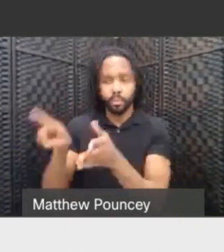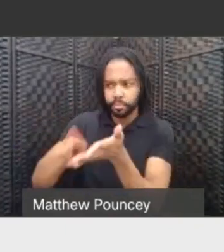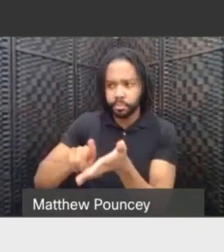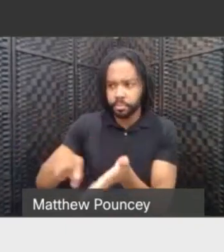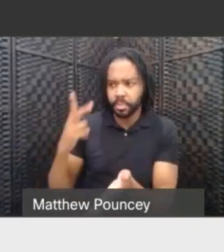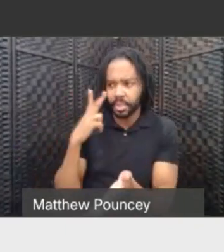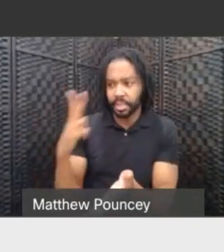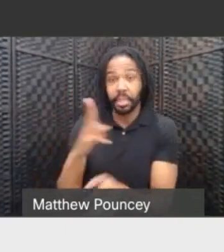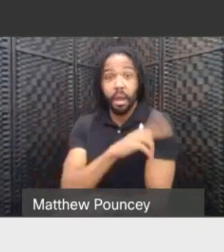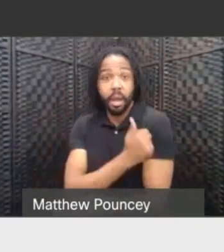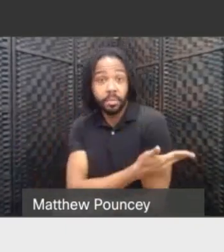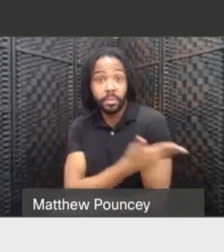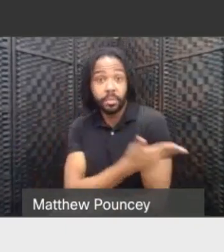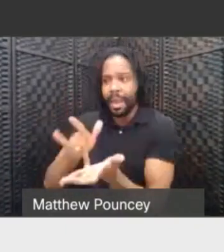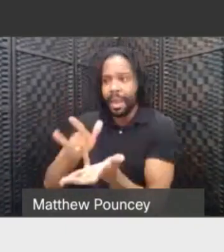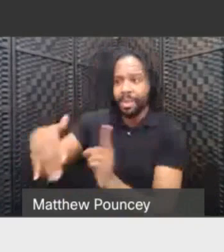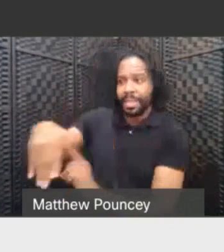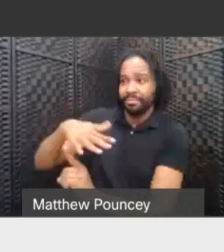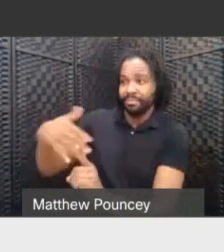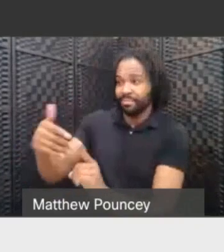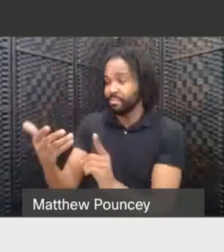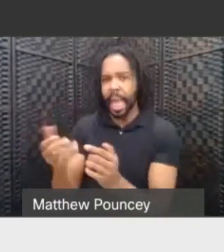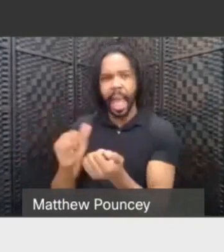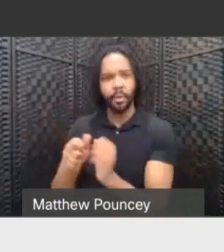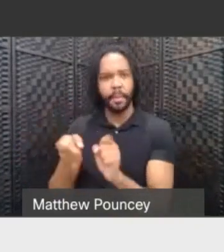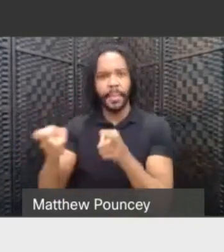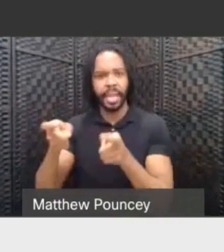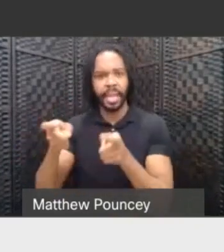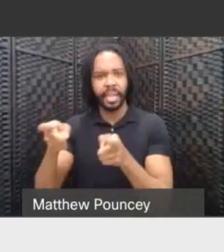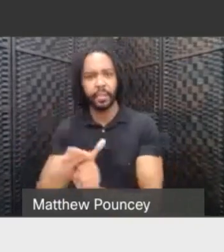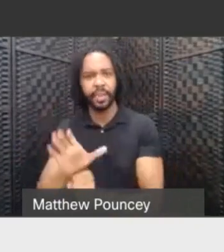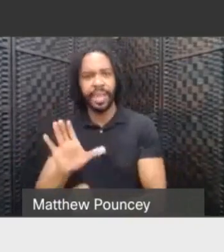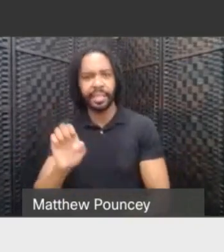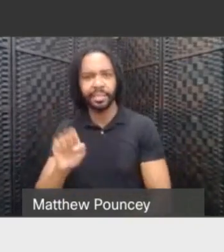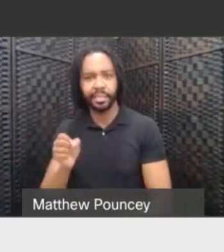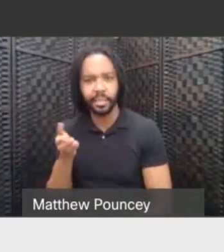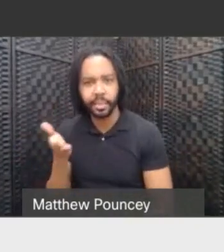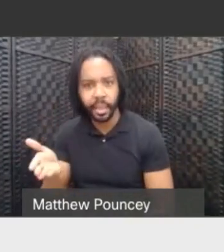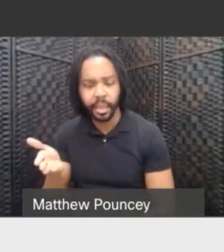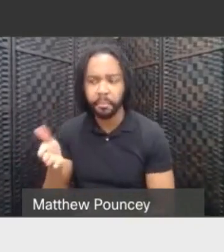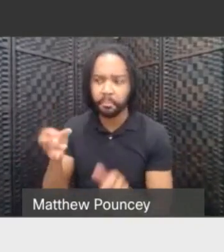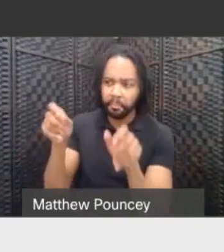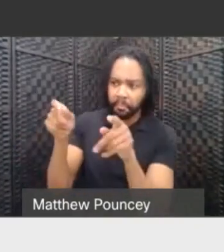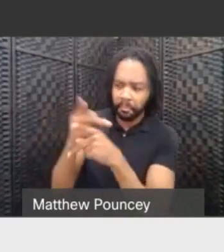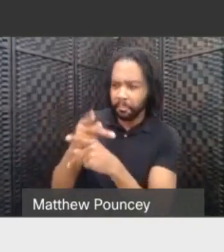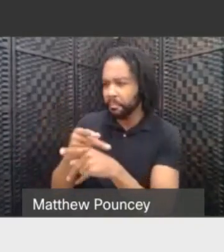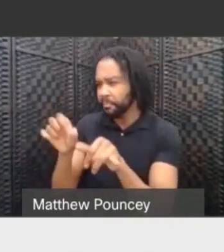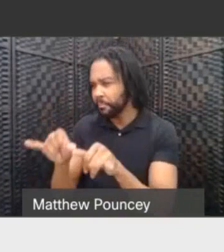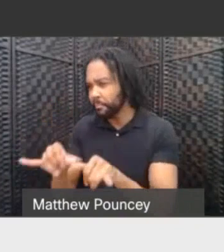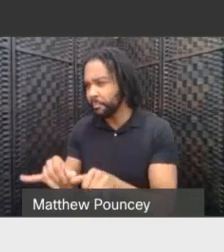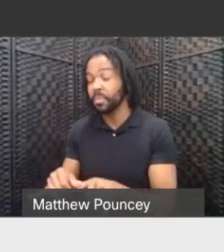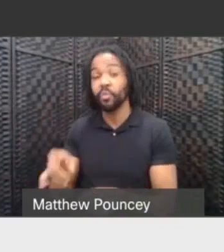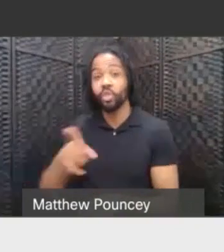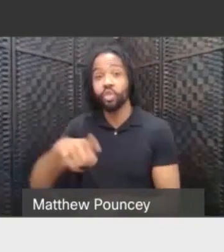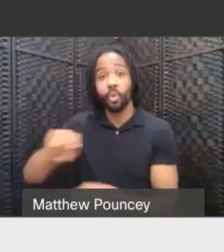healthcare system to manage these cases. So for jurisdictions that have fewer